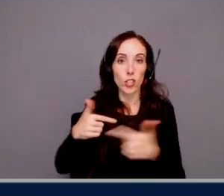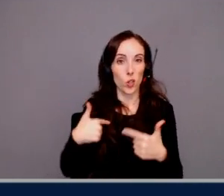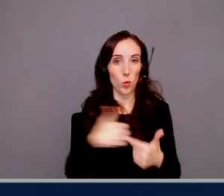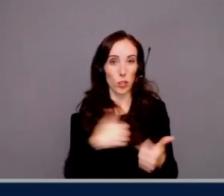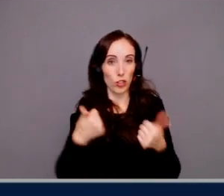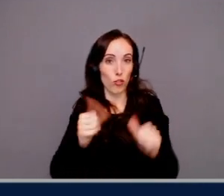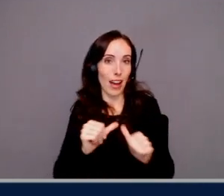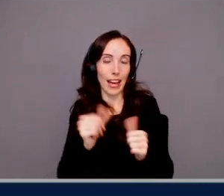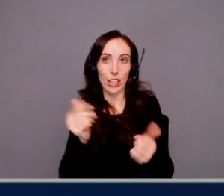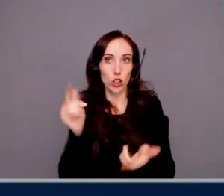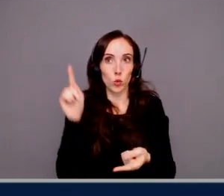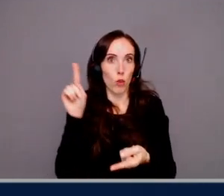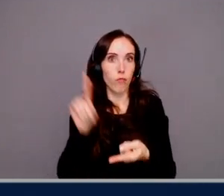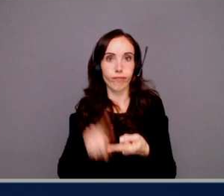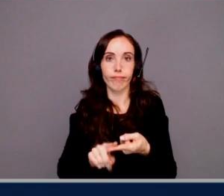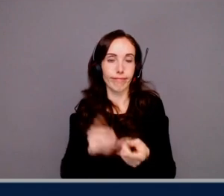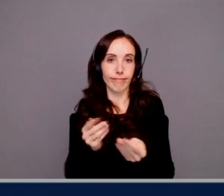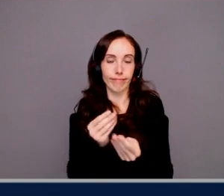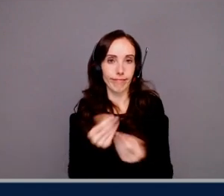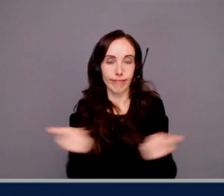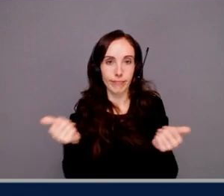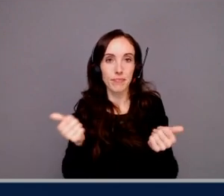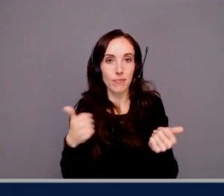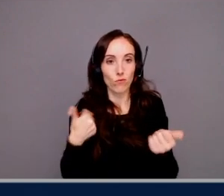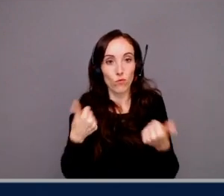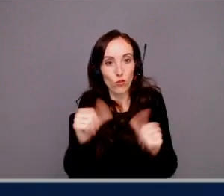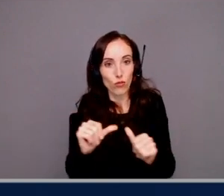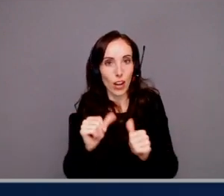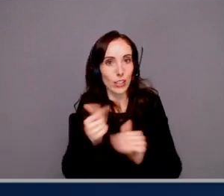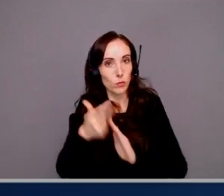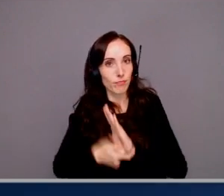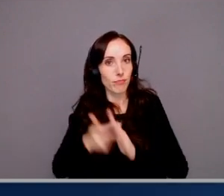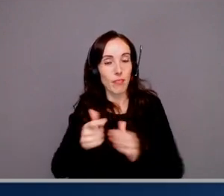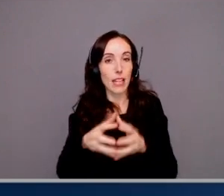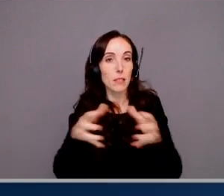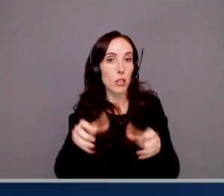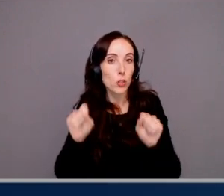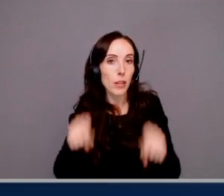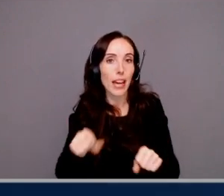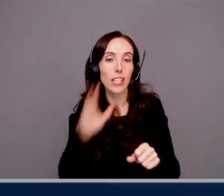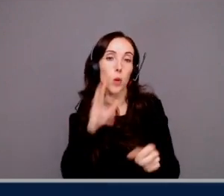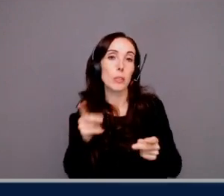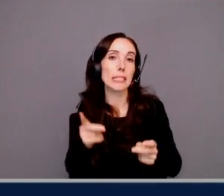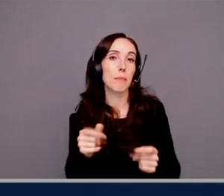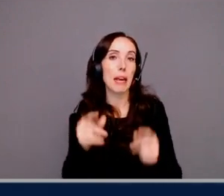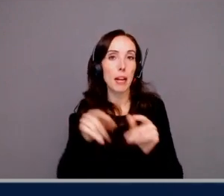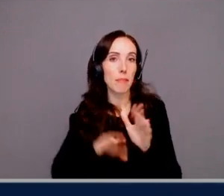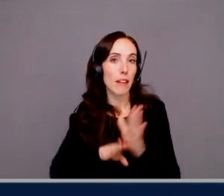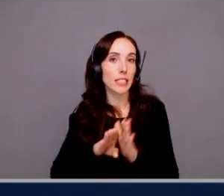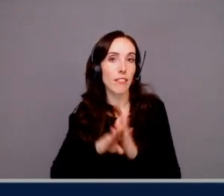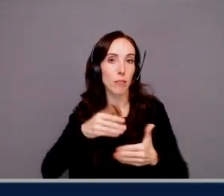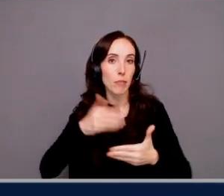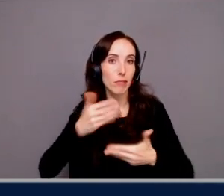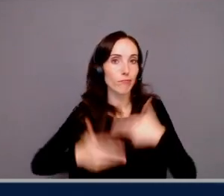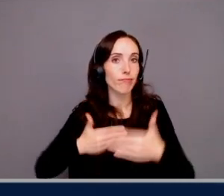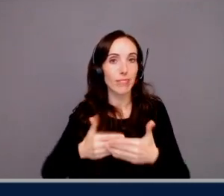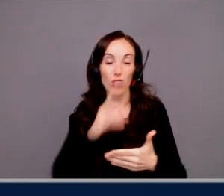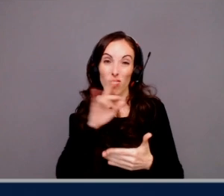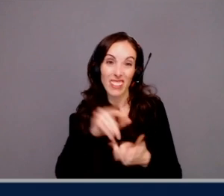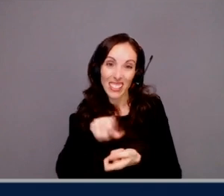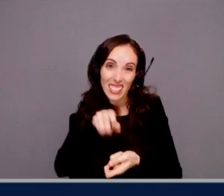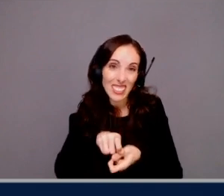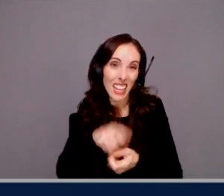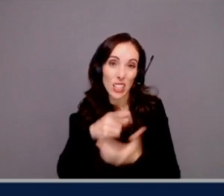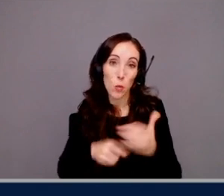or to contain this as much as we can, so that it speeds up the development velocity, and which is exactly what developers and customers want at the end of the